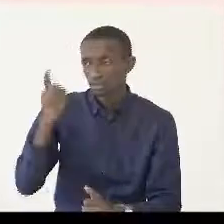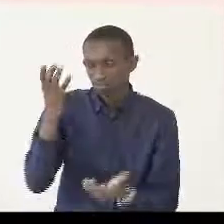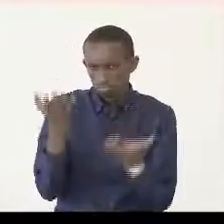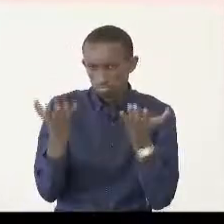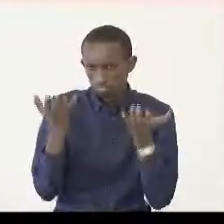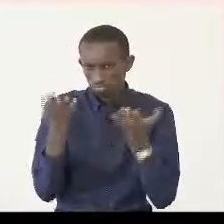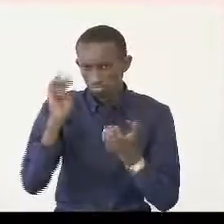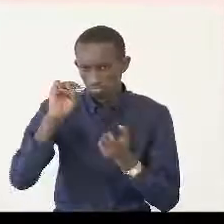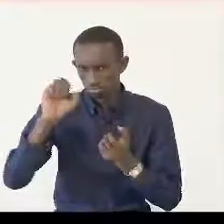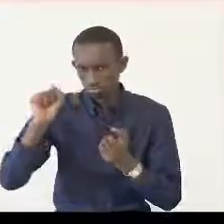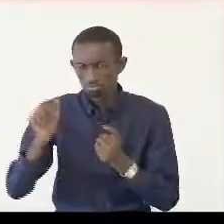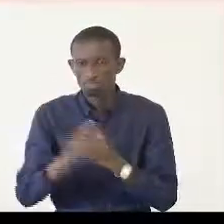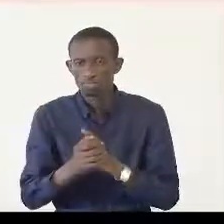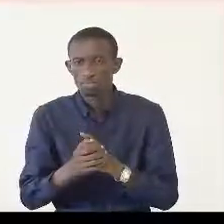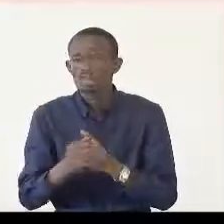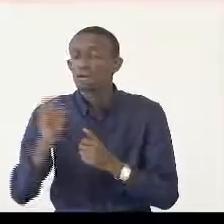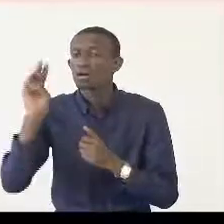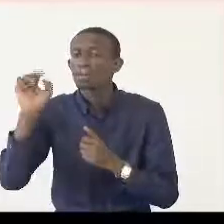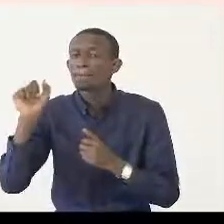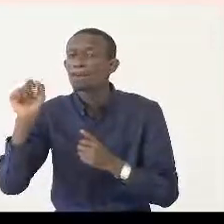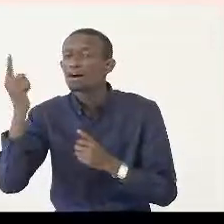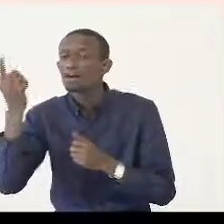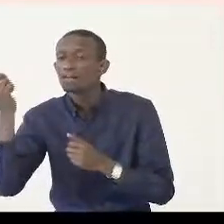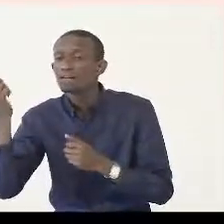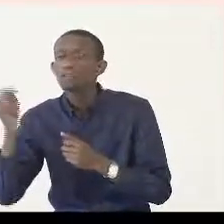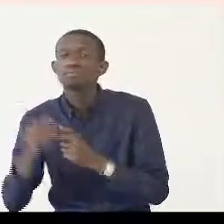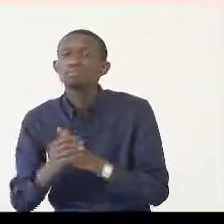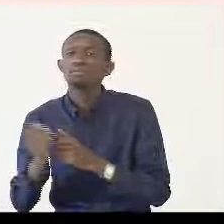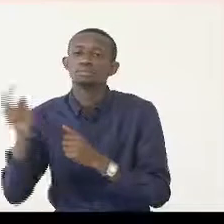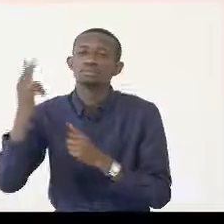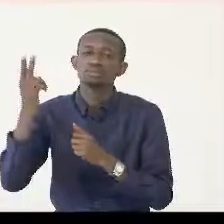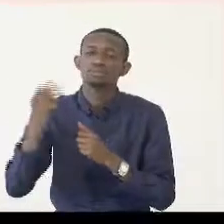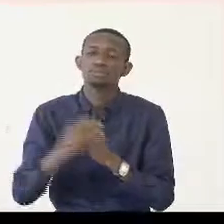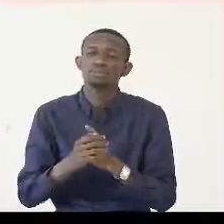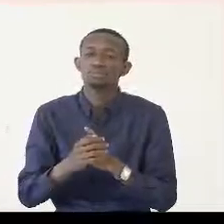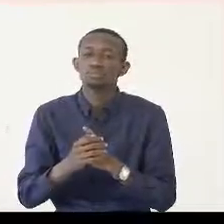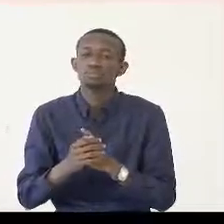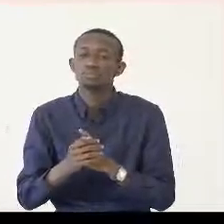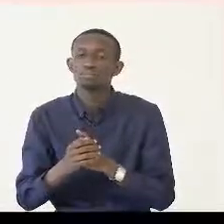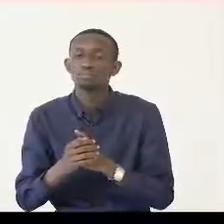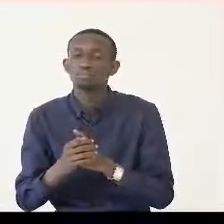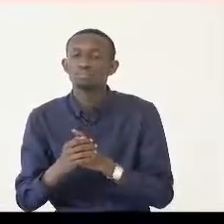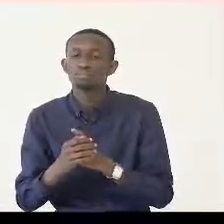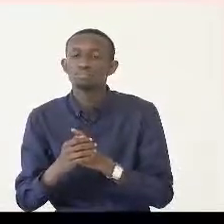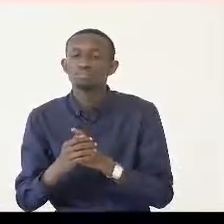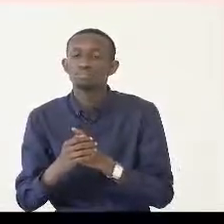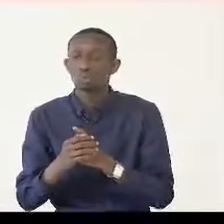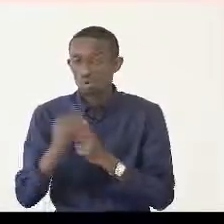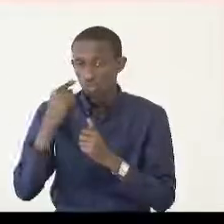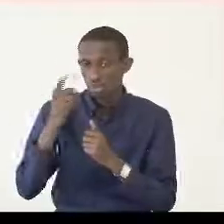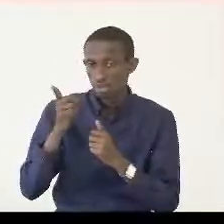mass and another mass. But they are also having the speeds. So this one is moving and another also is